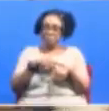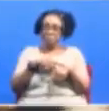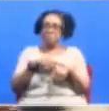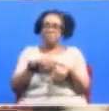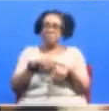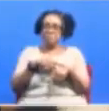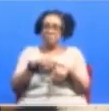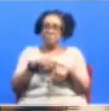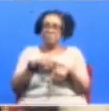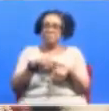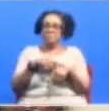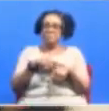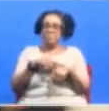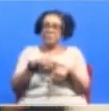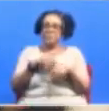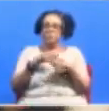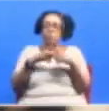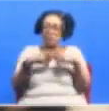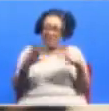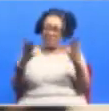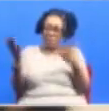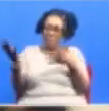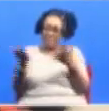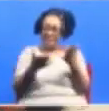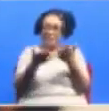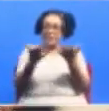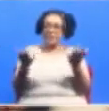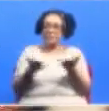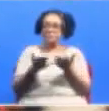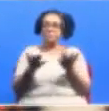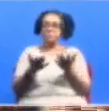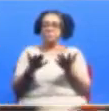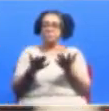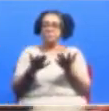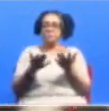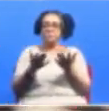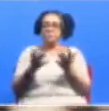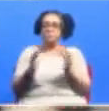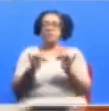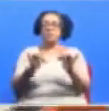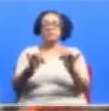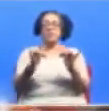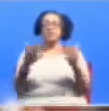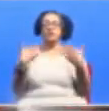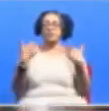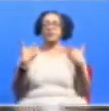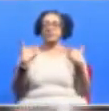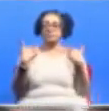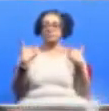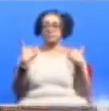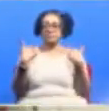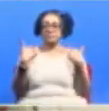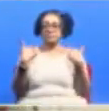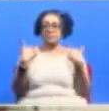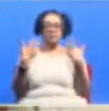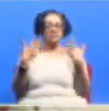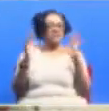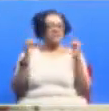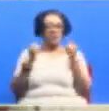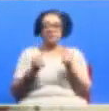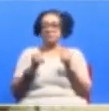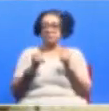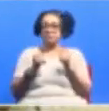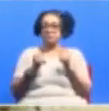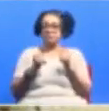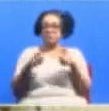ile operation tunaleta huku, ni operation ya milele. Aishi. While overseeing the